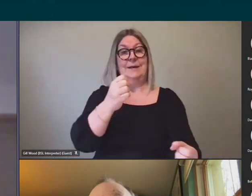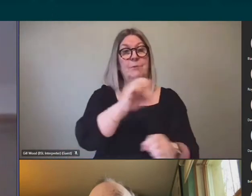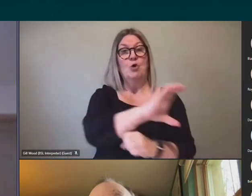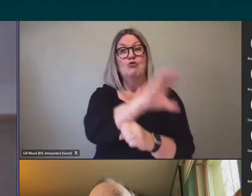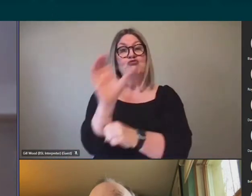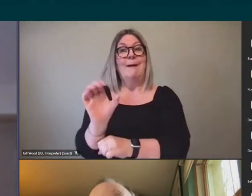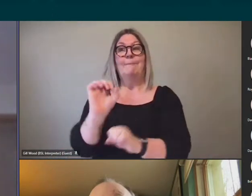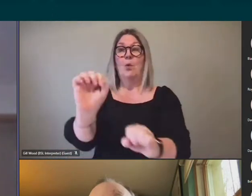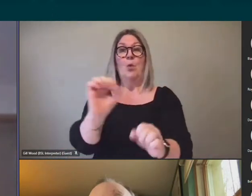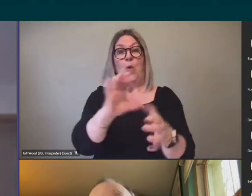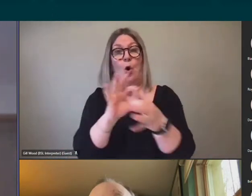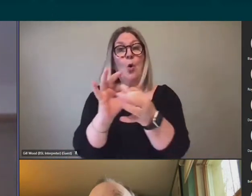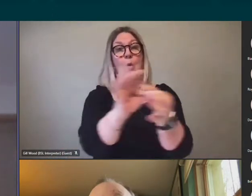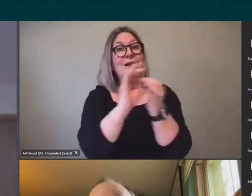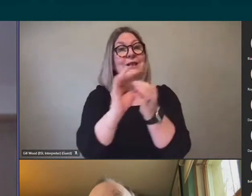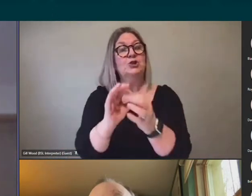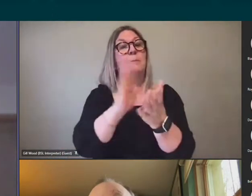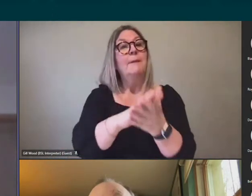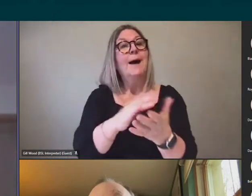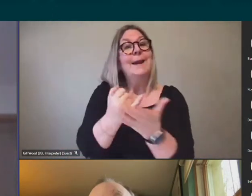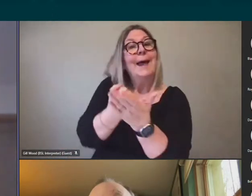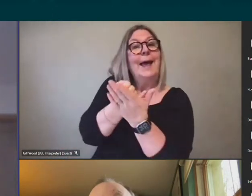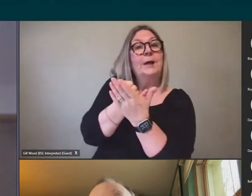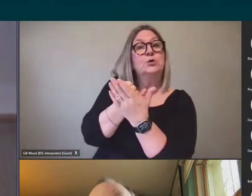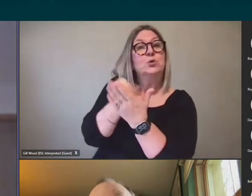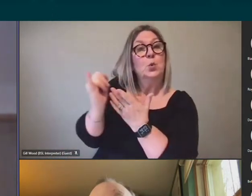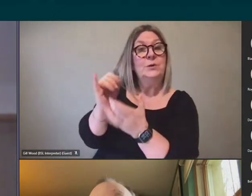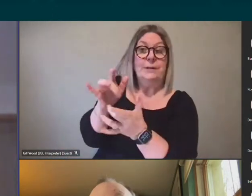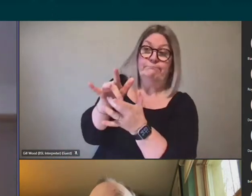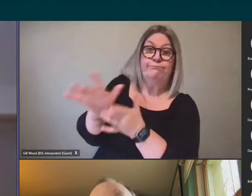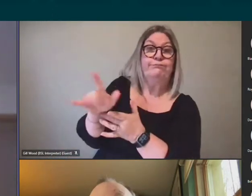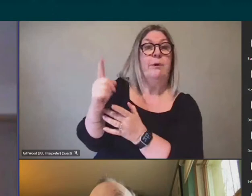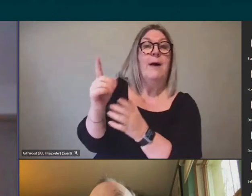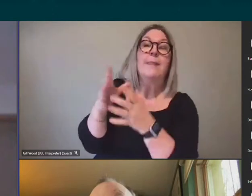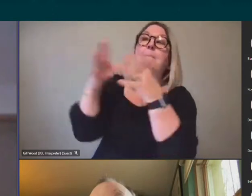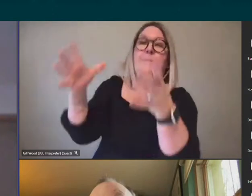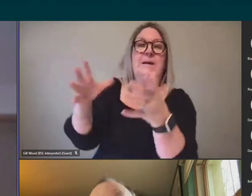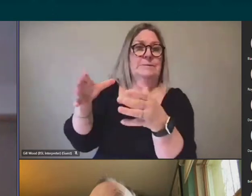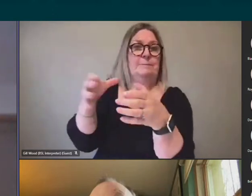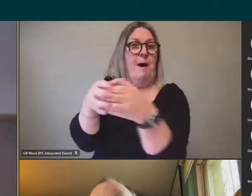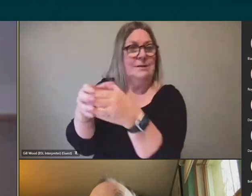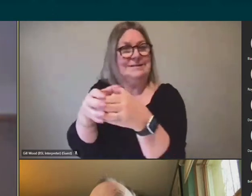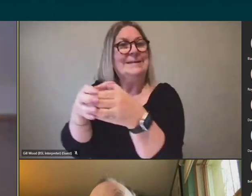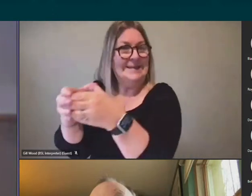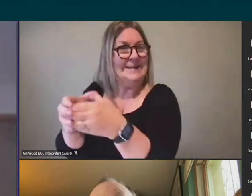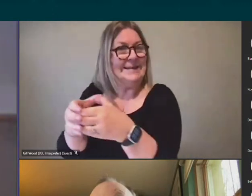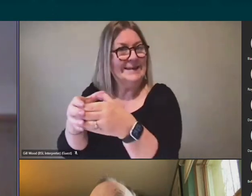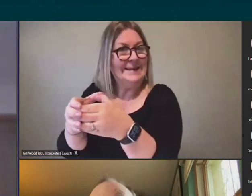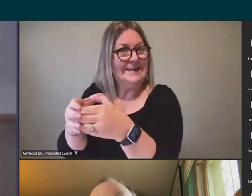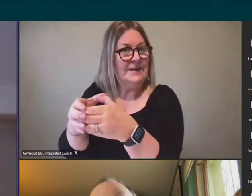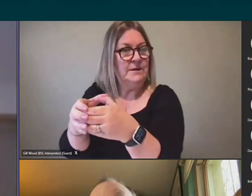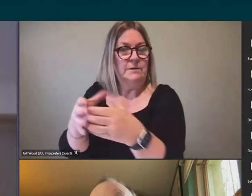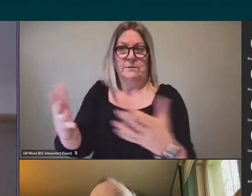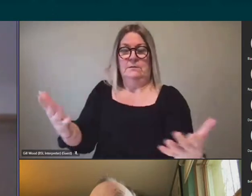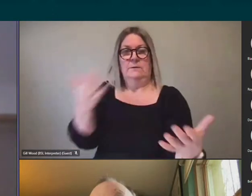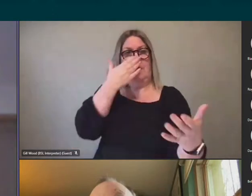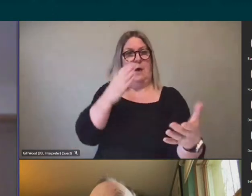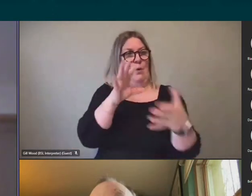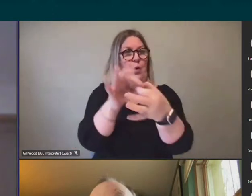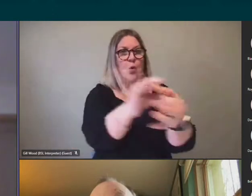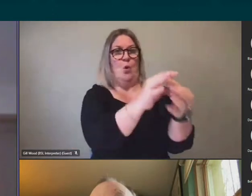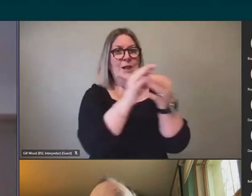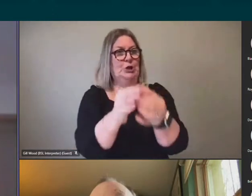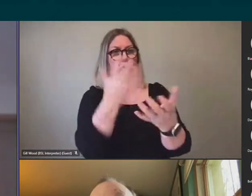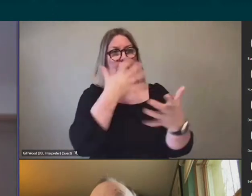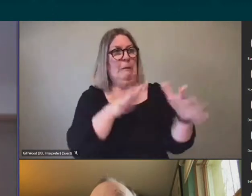has shut out the largest party on this council, and it's doing a huge disservice to our electorate, a coalition that now seems to be in